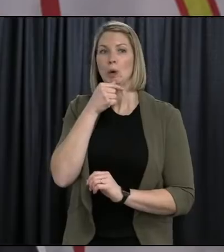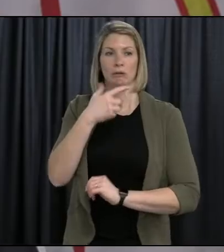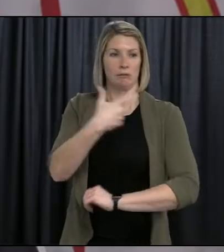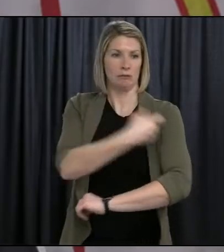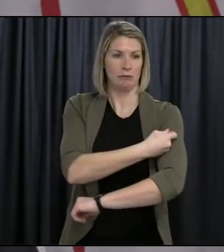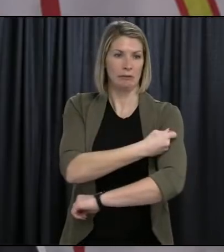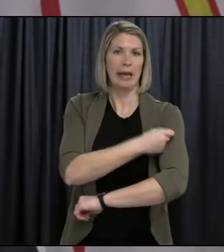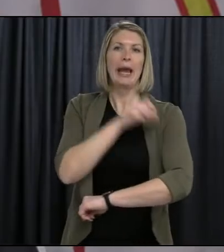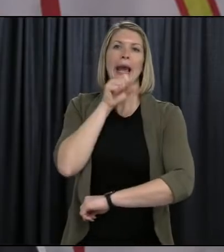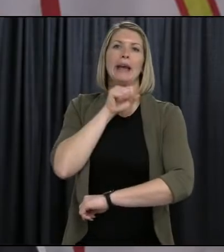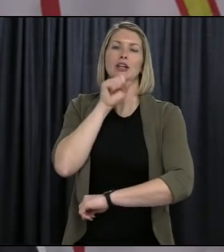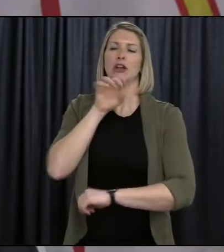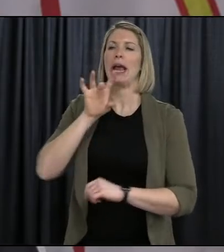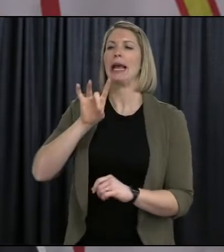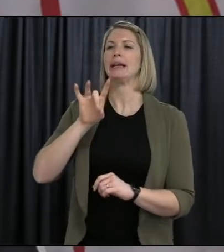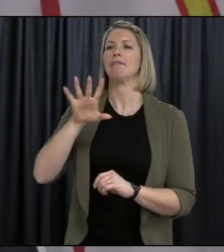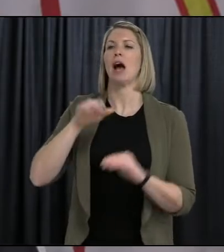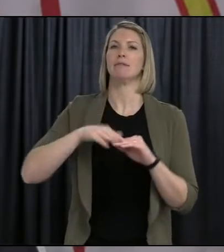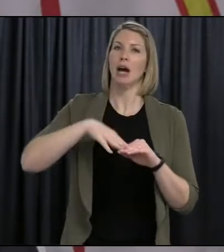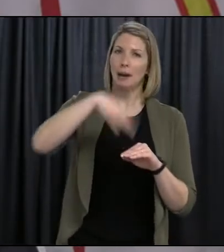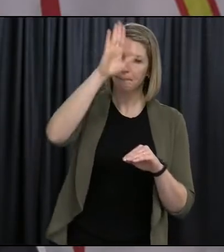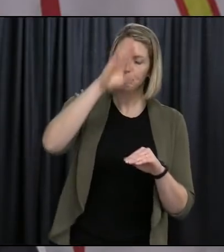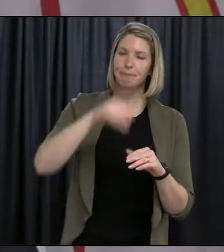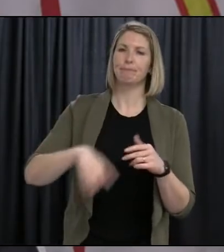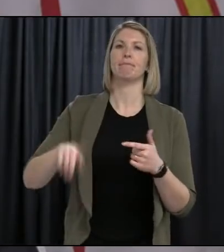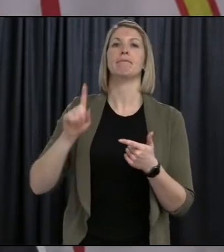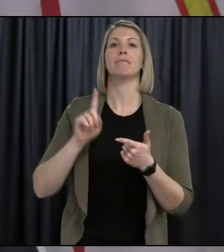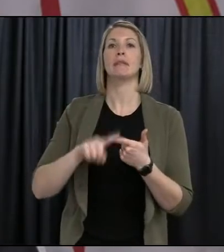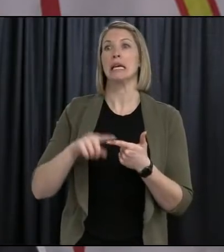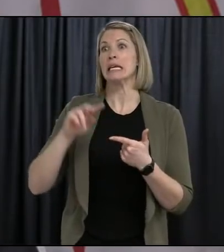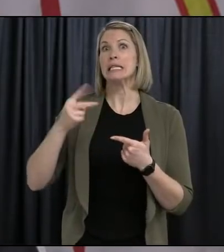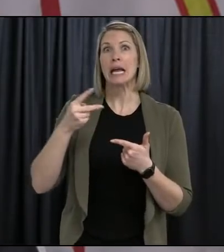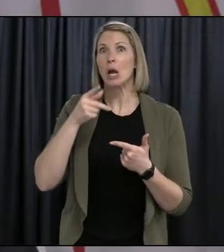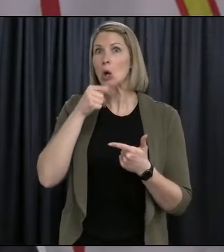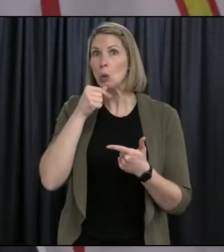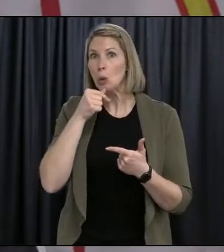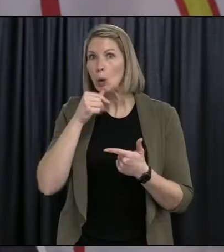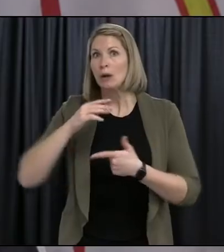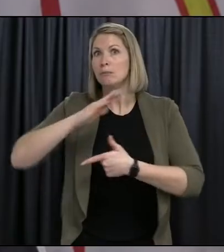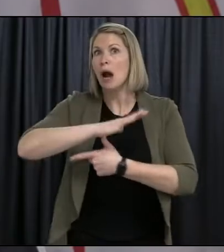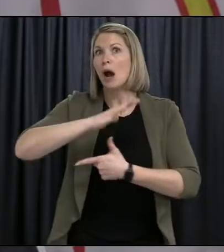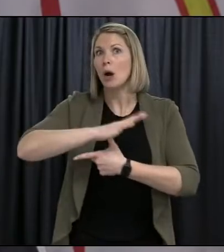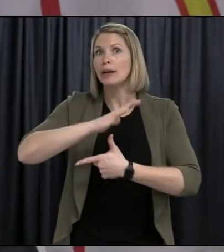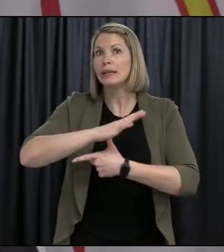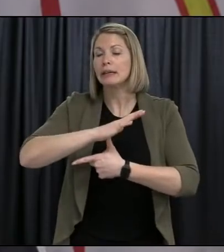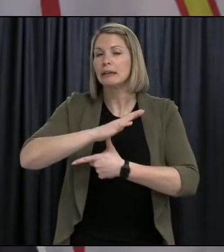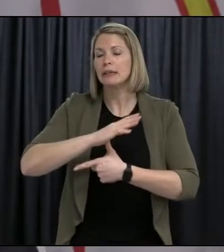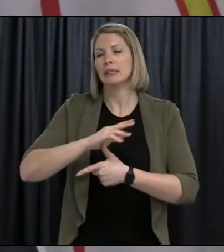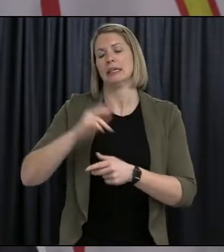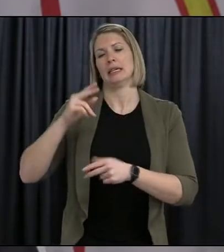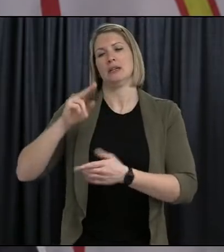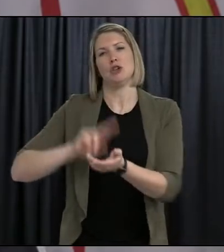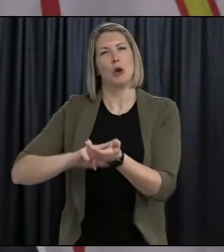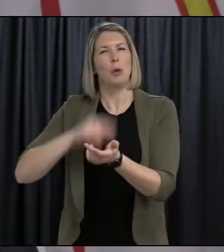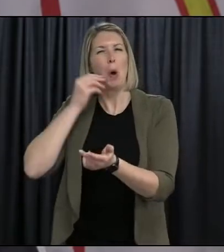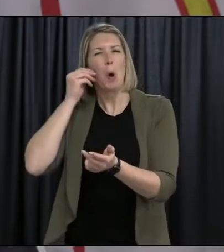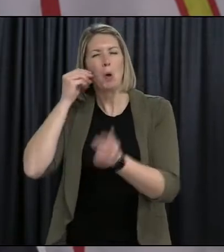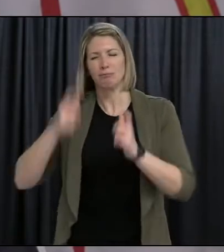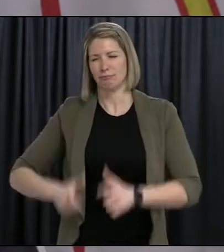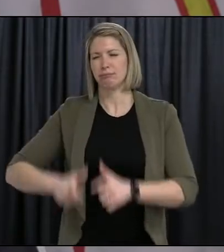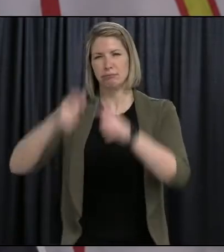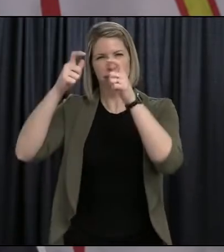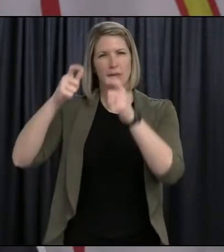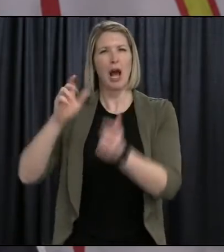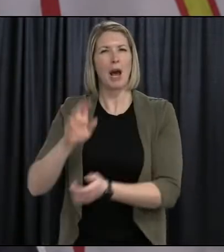85, and we looked at congregate living facilities, residents there, as well as staff, and then our